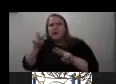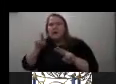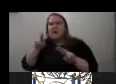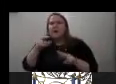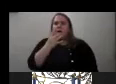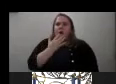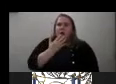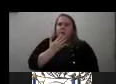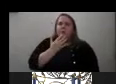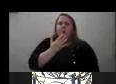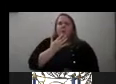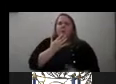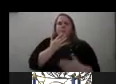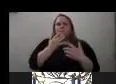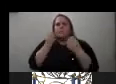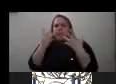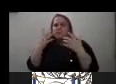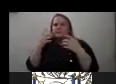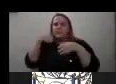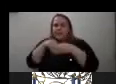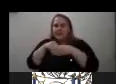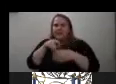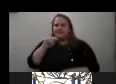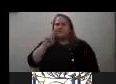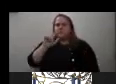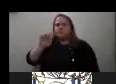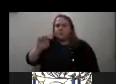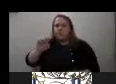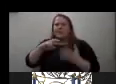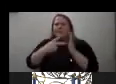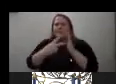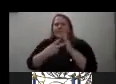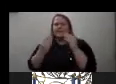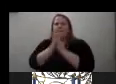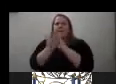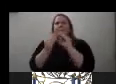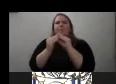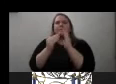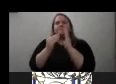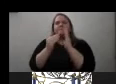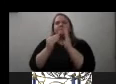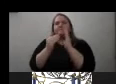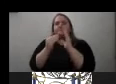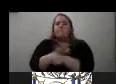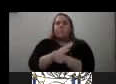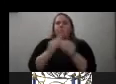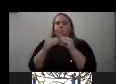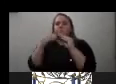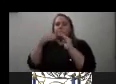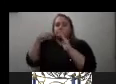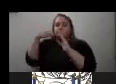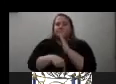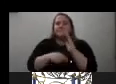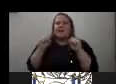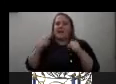colors of in the tutu skirt created a depth and a fullness that was wonderful and could be